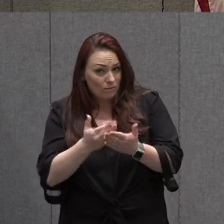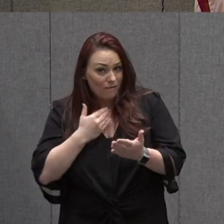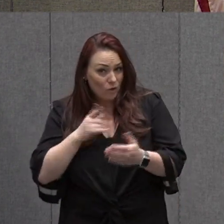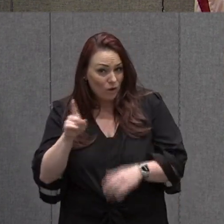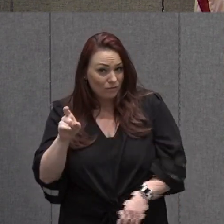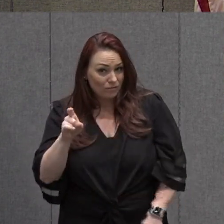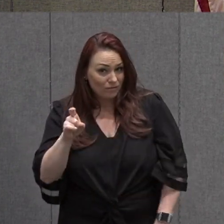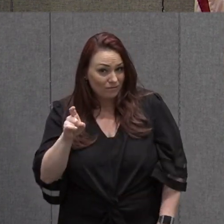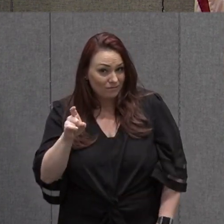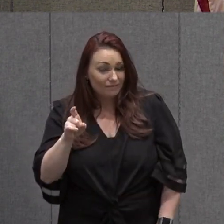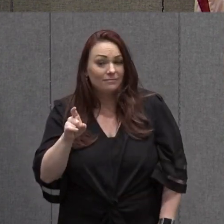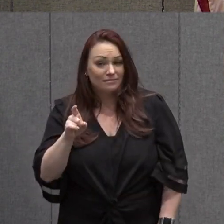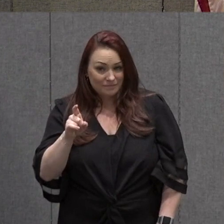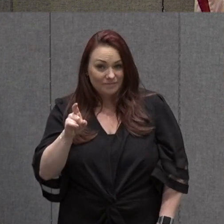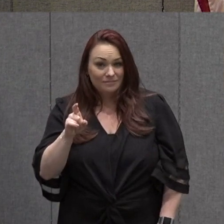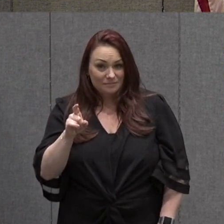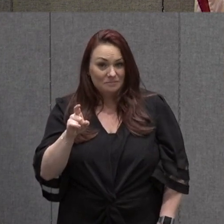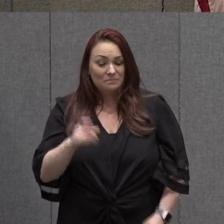Now,